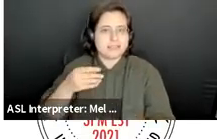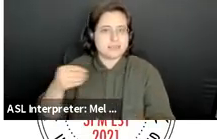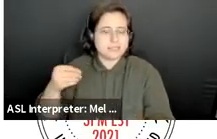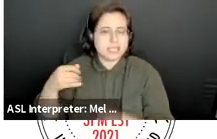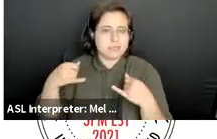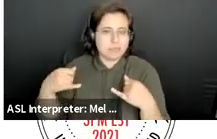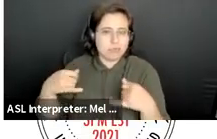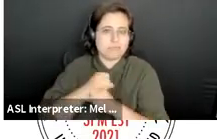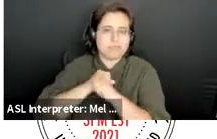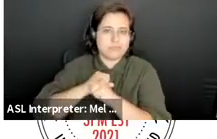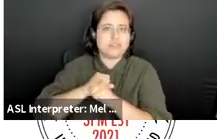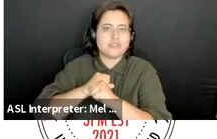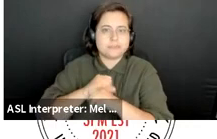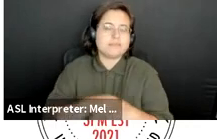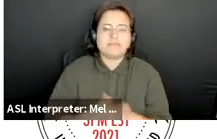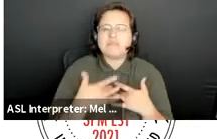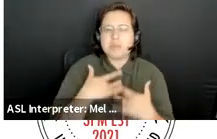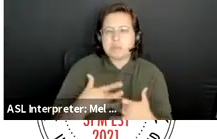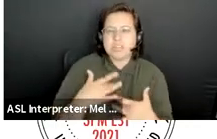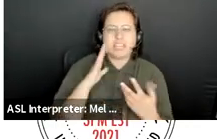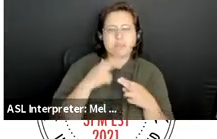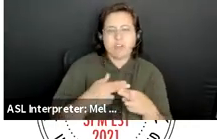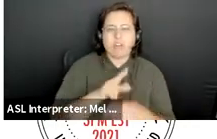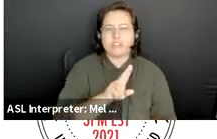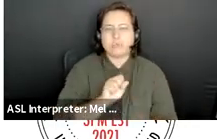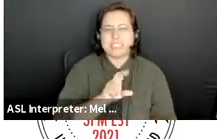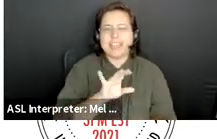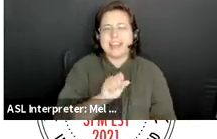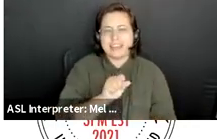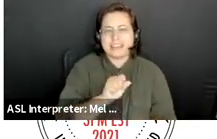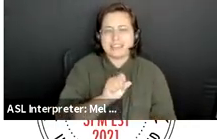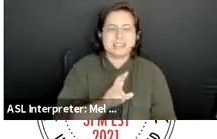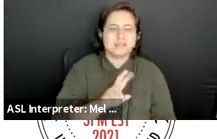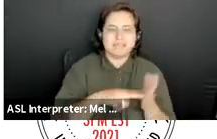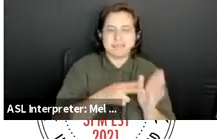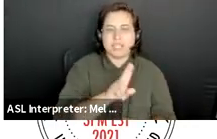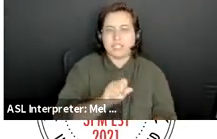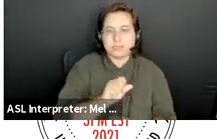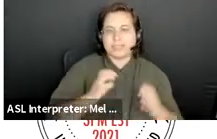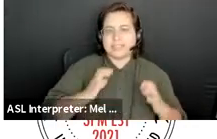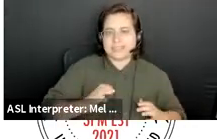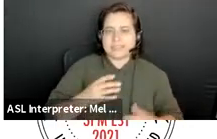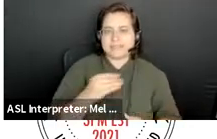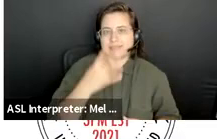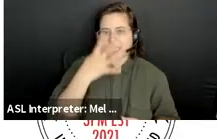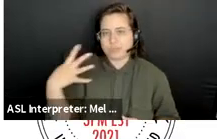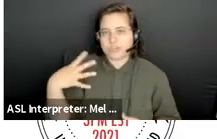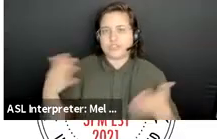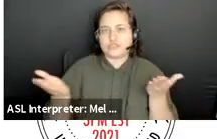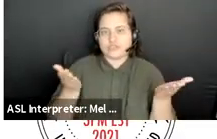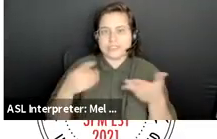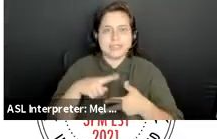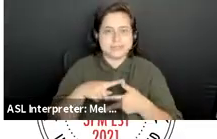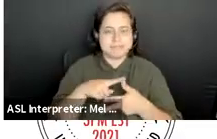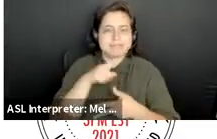the most part, though, you will hear us referring to USCIS, which stands for US Citizenship and Immigration Services,